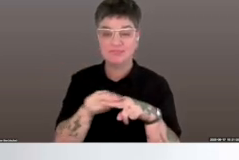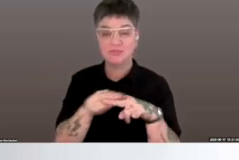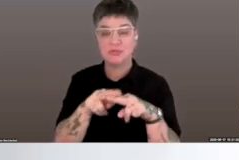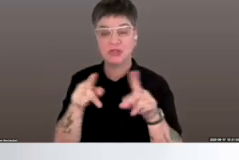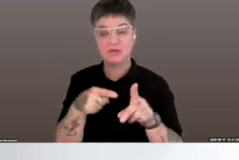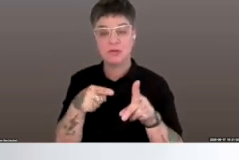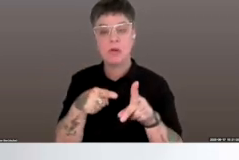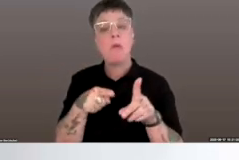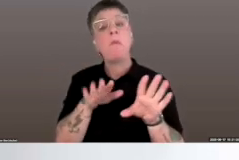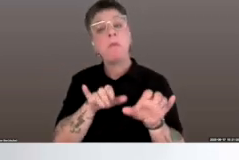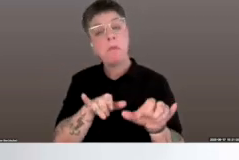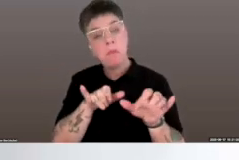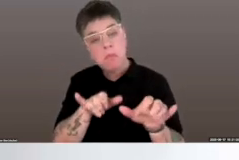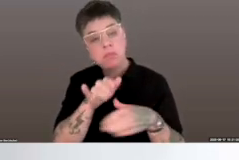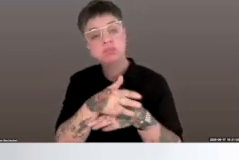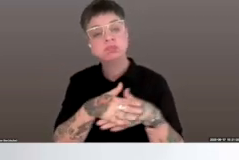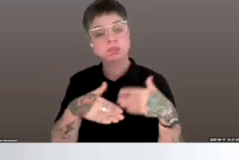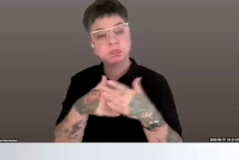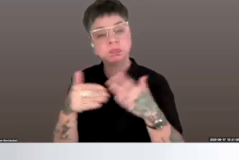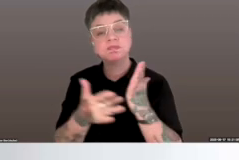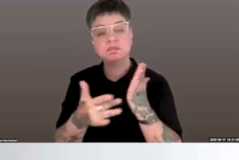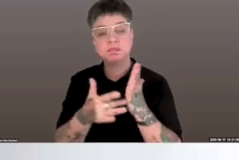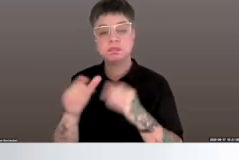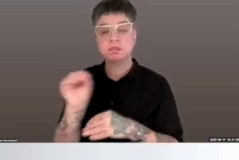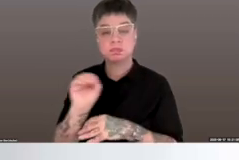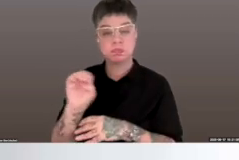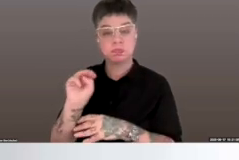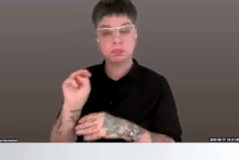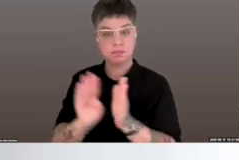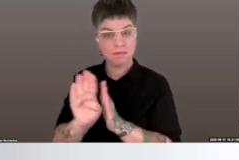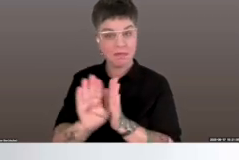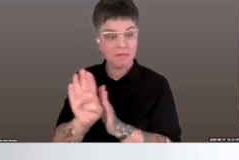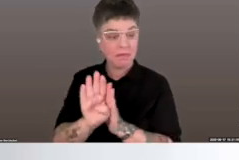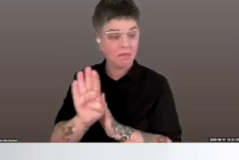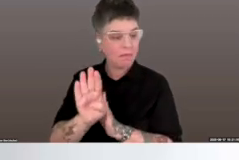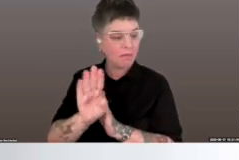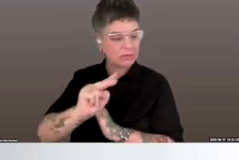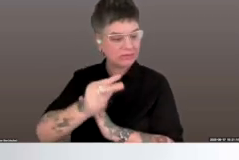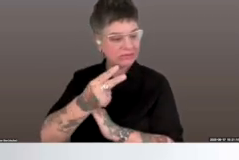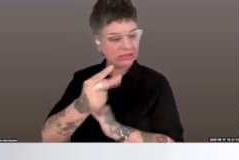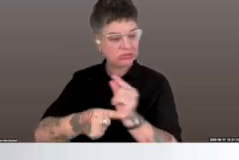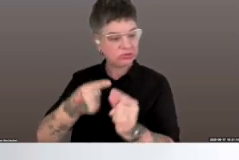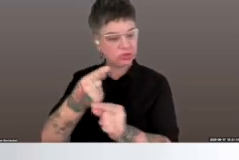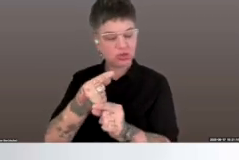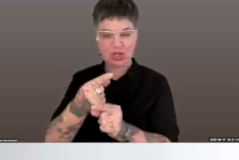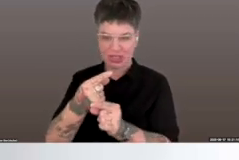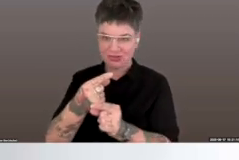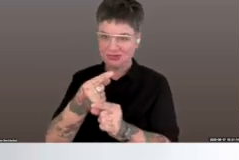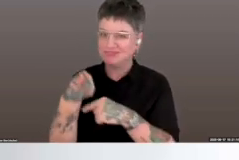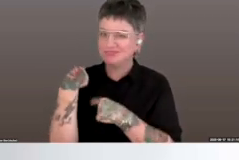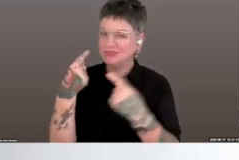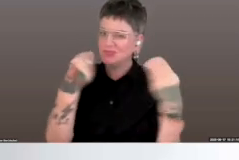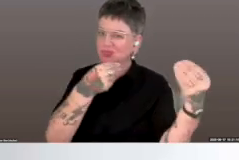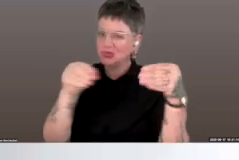much more comfortable with the technology. The OEM that developed it was able to develop a second gen one, which they've since sold around the